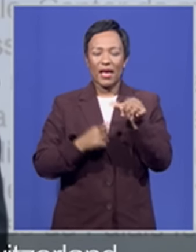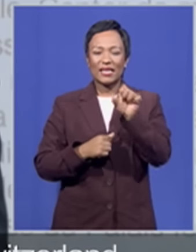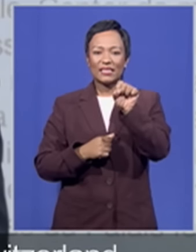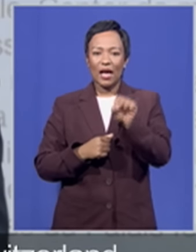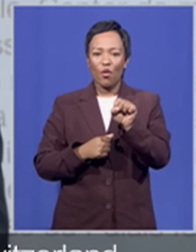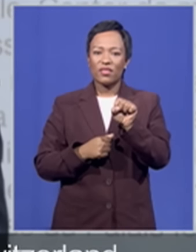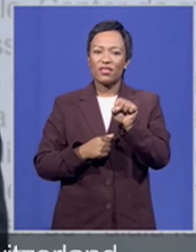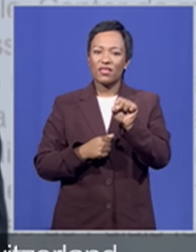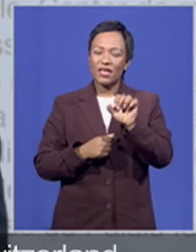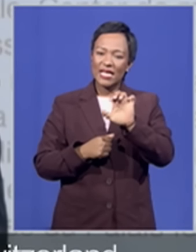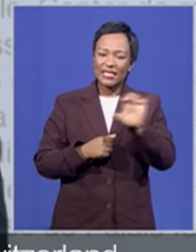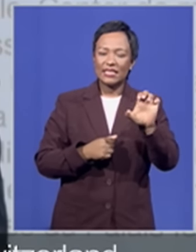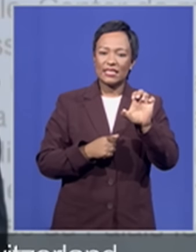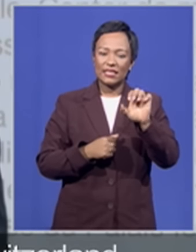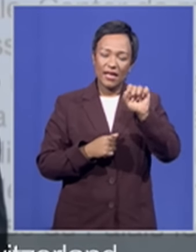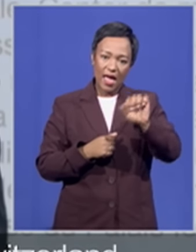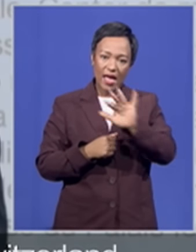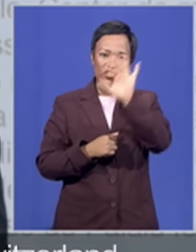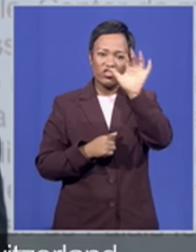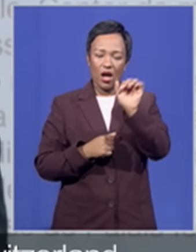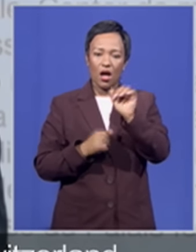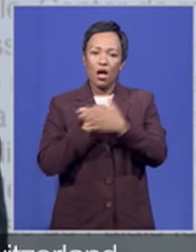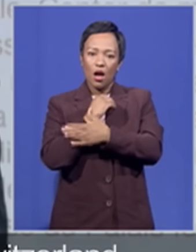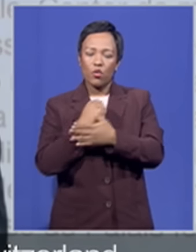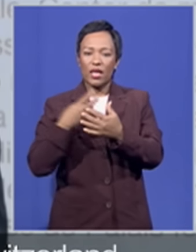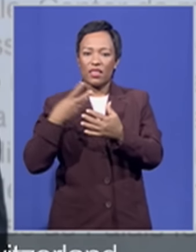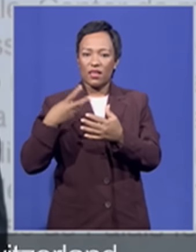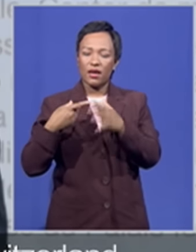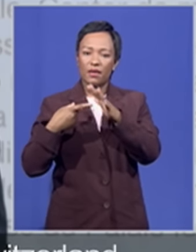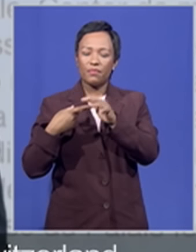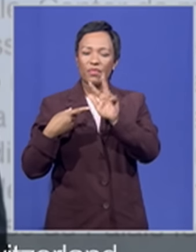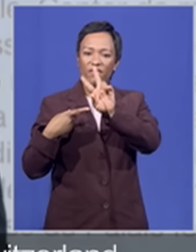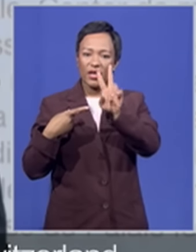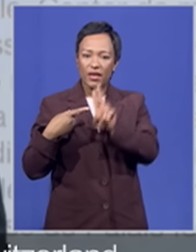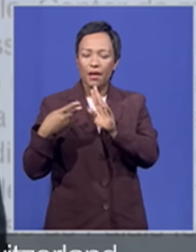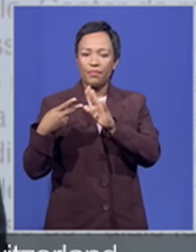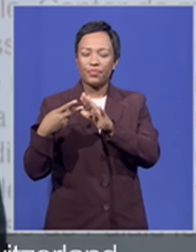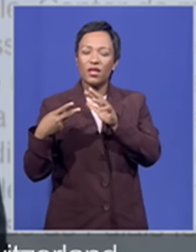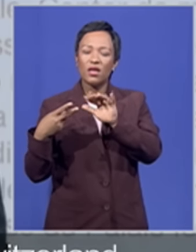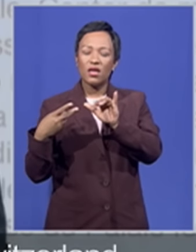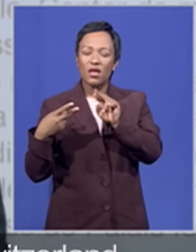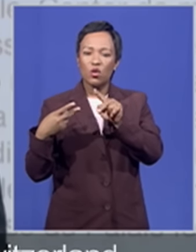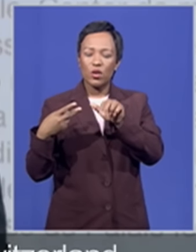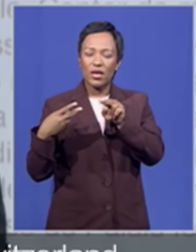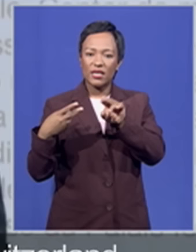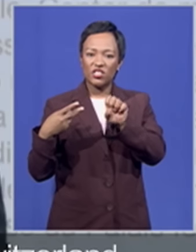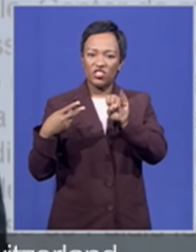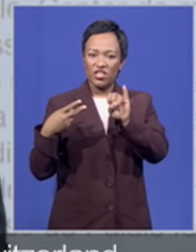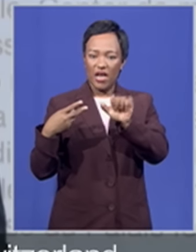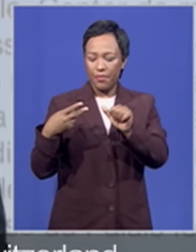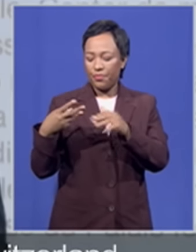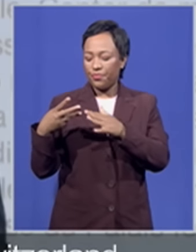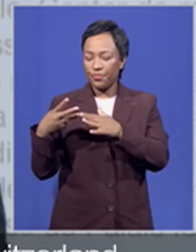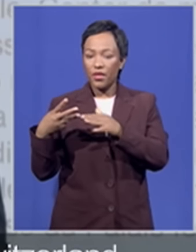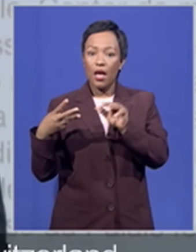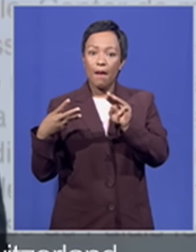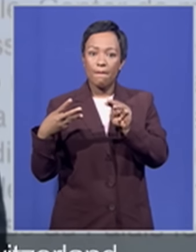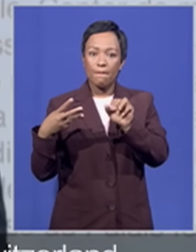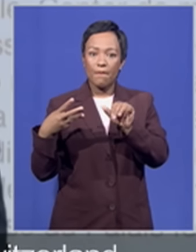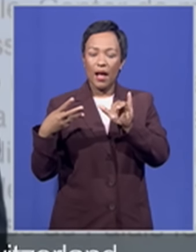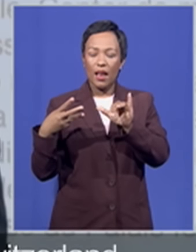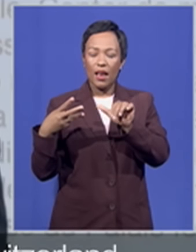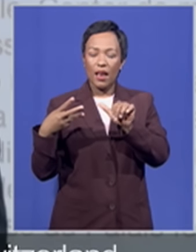3 countries, Vietnam, Indonesia, as well as Malaysia. We have been trading